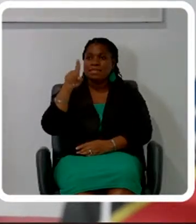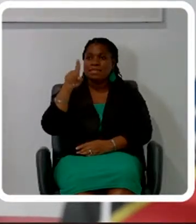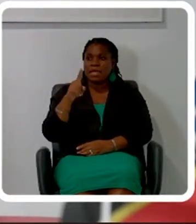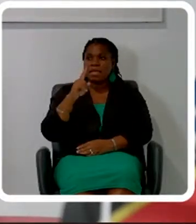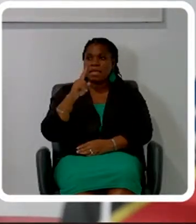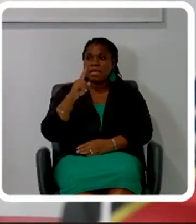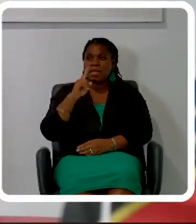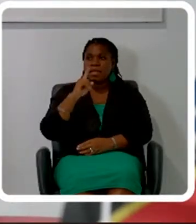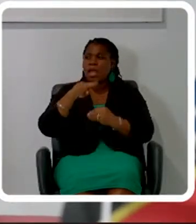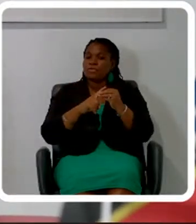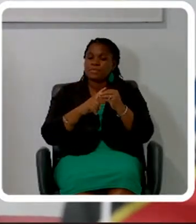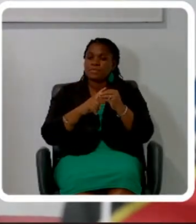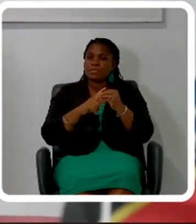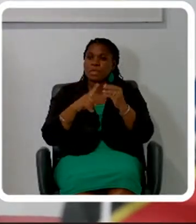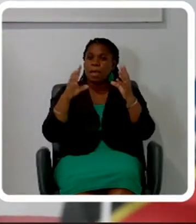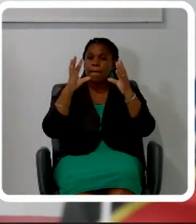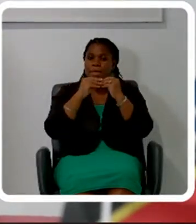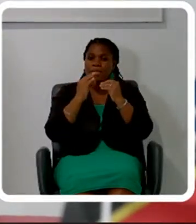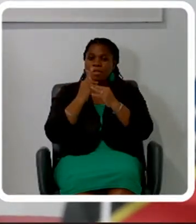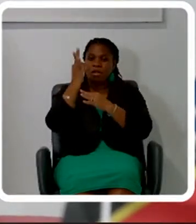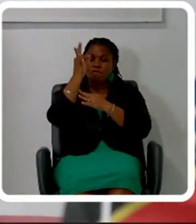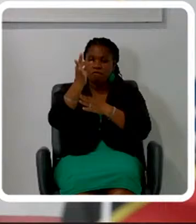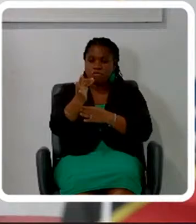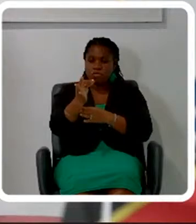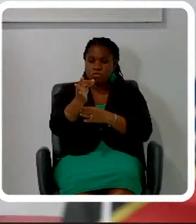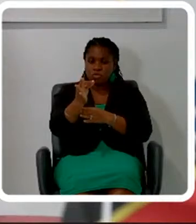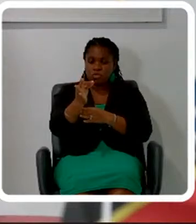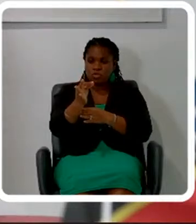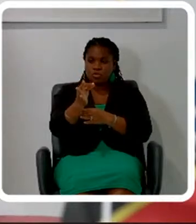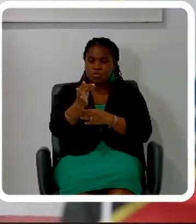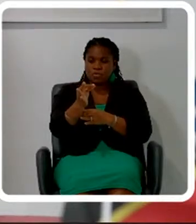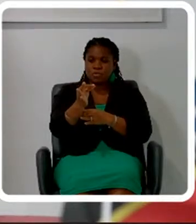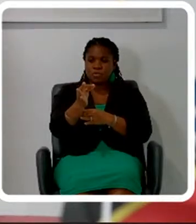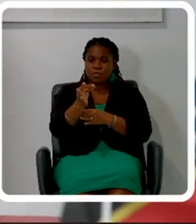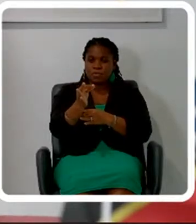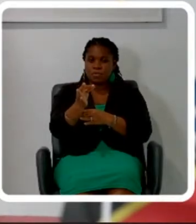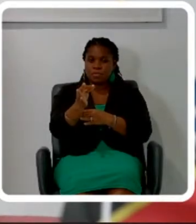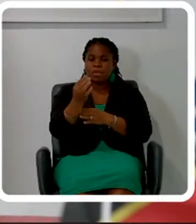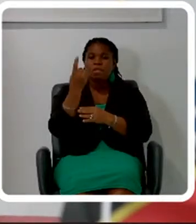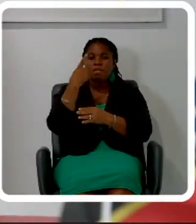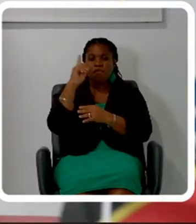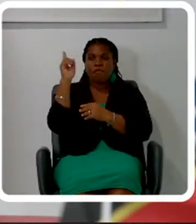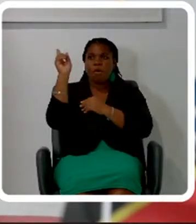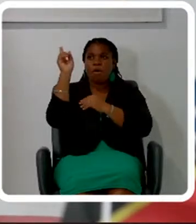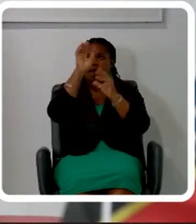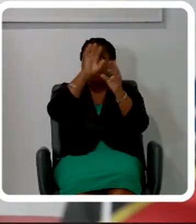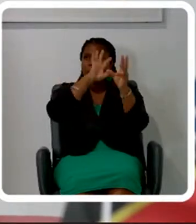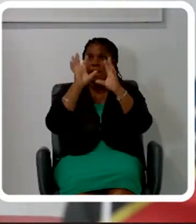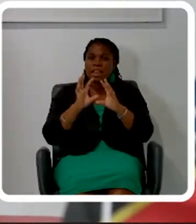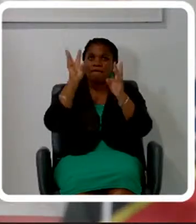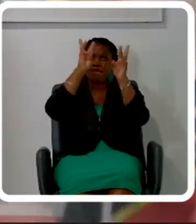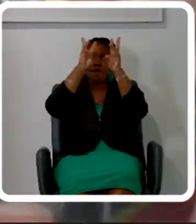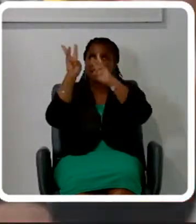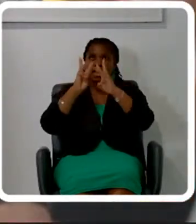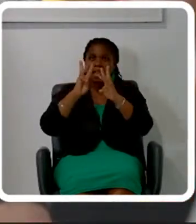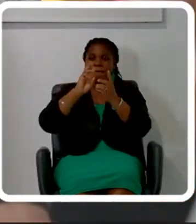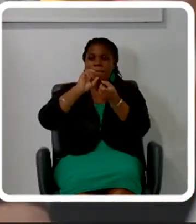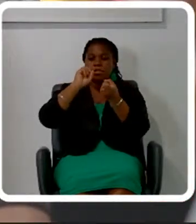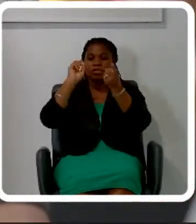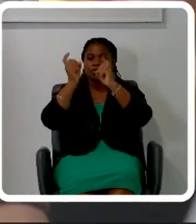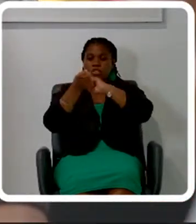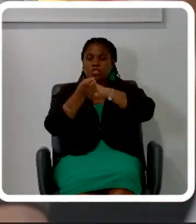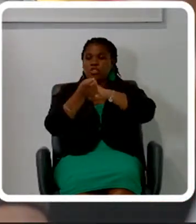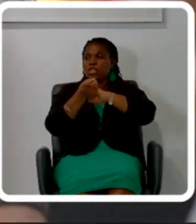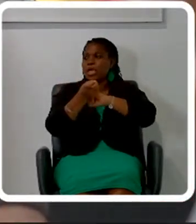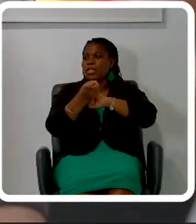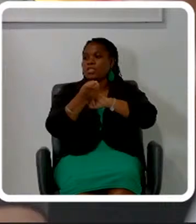the Future event that you attended, stressing the need for climate action, what support is